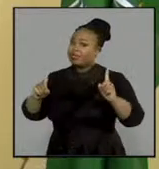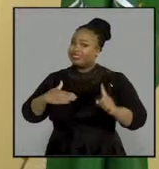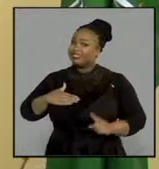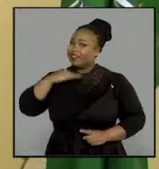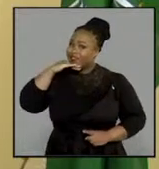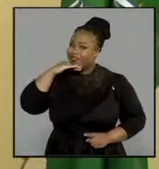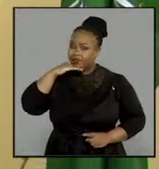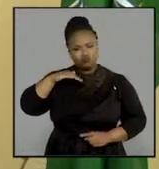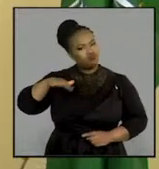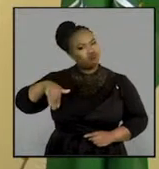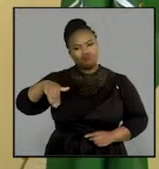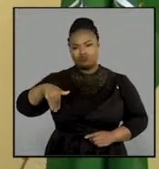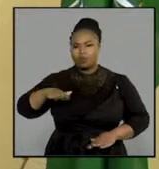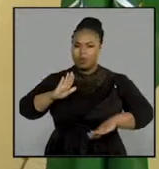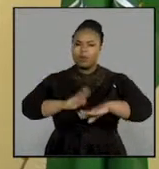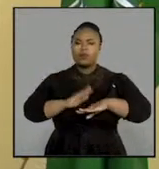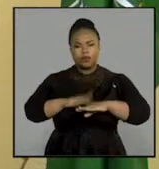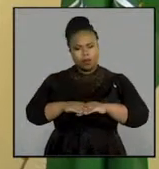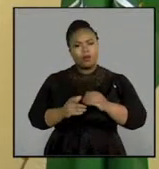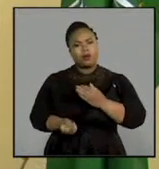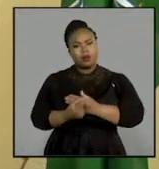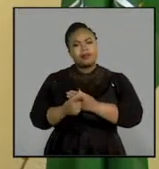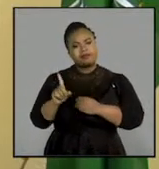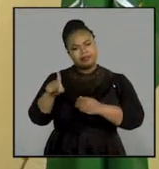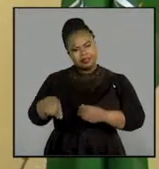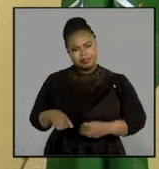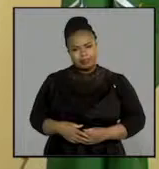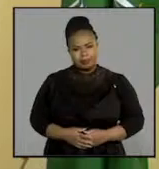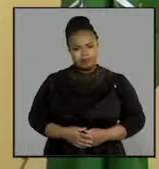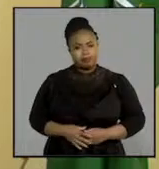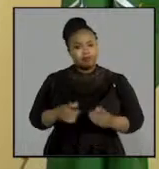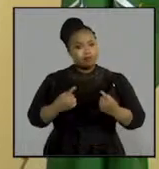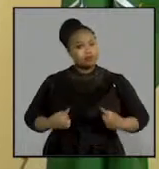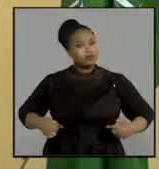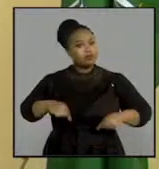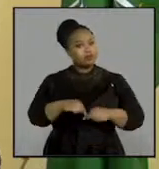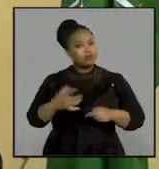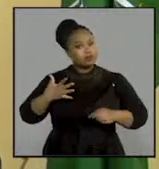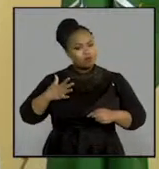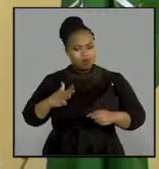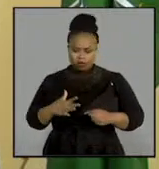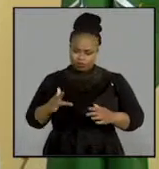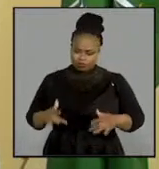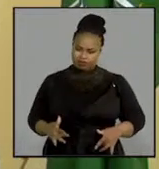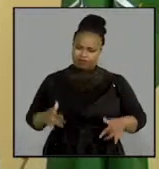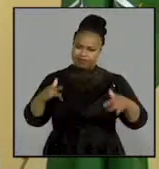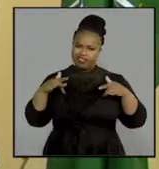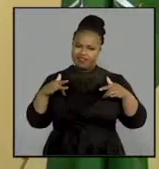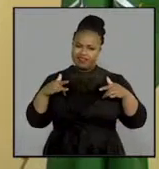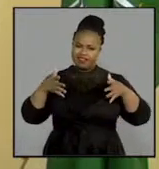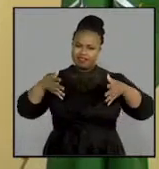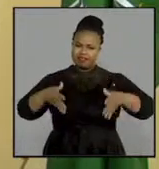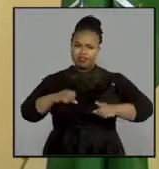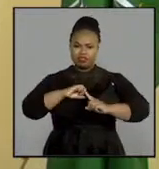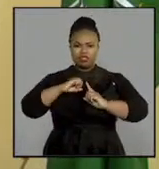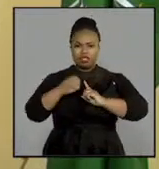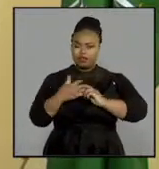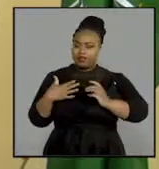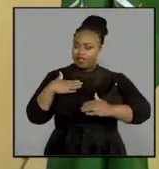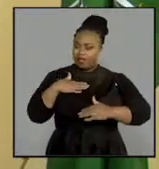there is still much to be done. We want to live in a society where